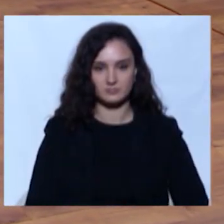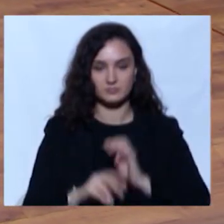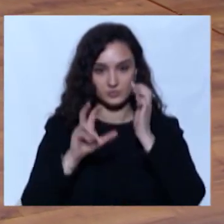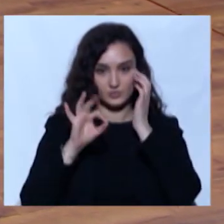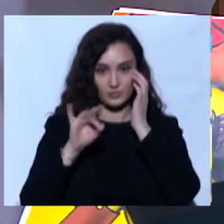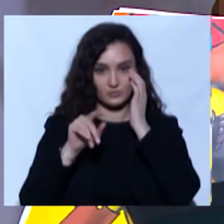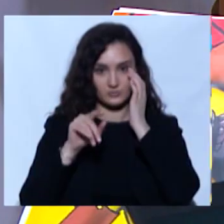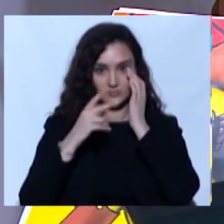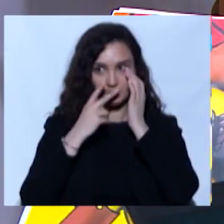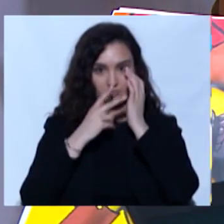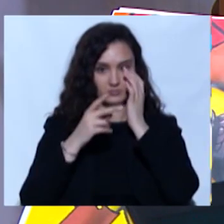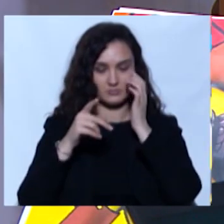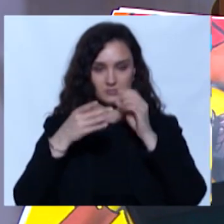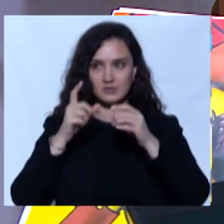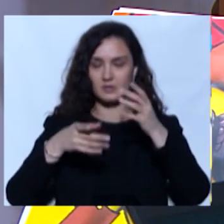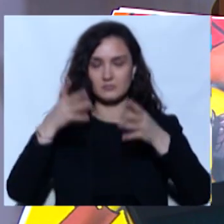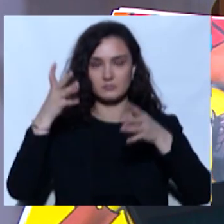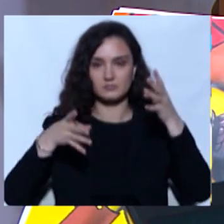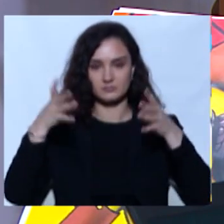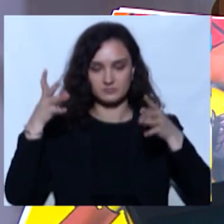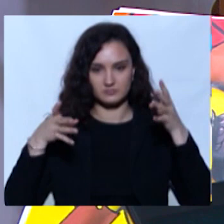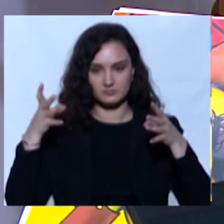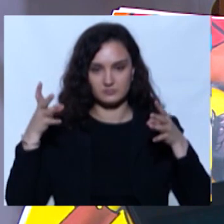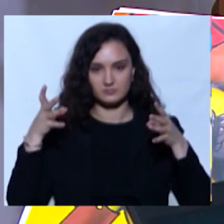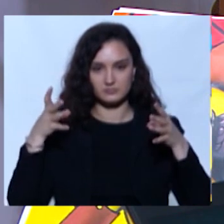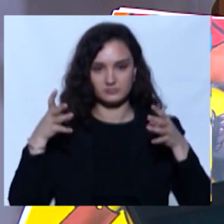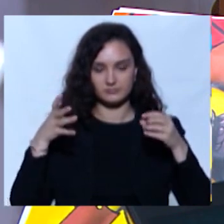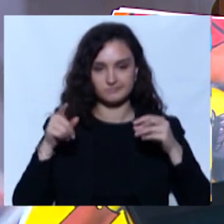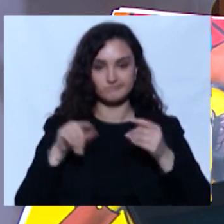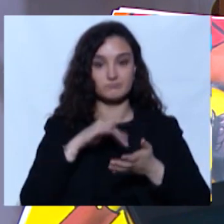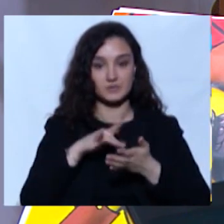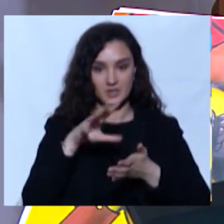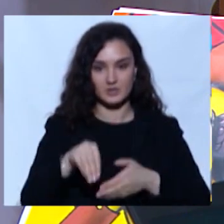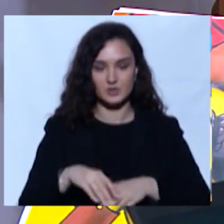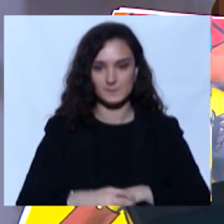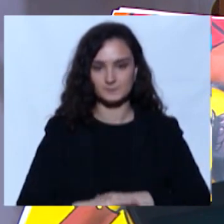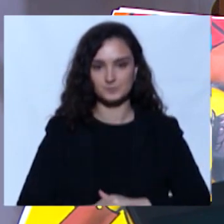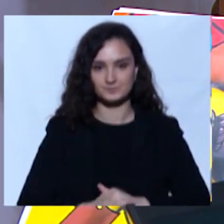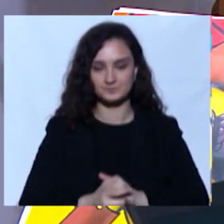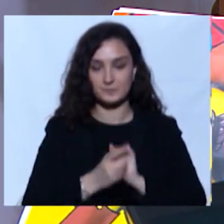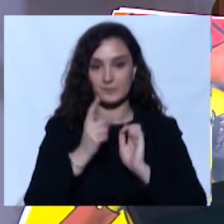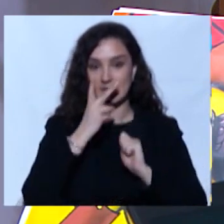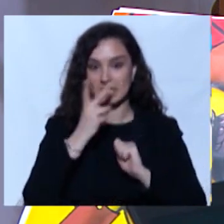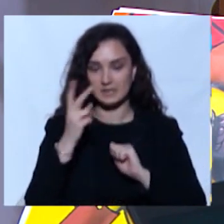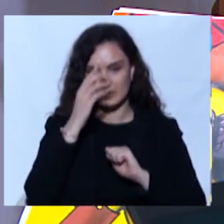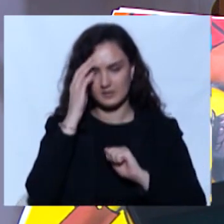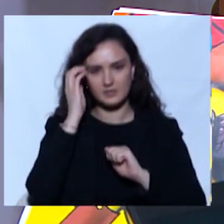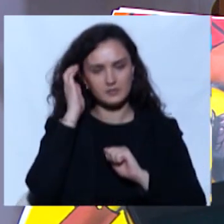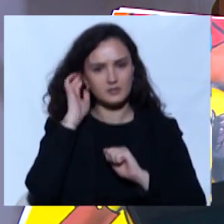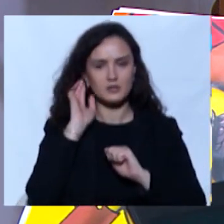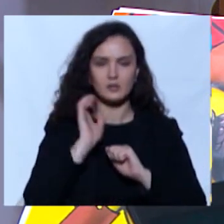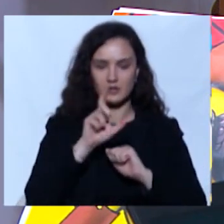George saw tall buildings in the city. He saw